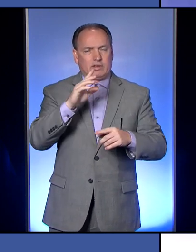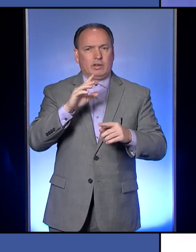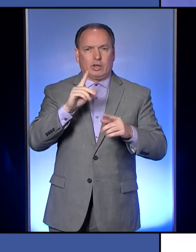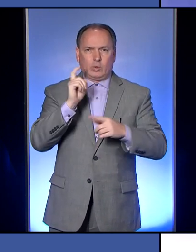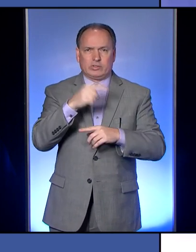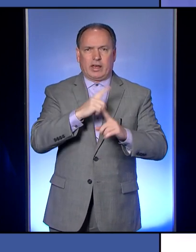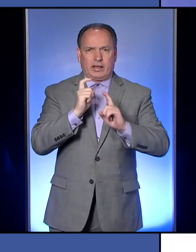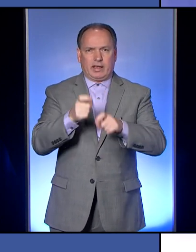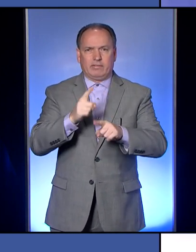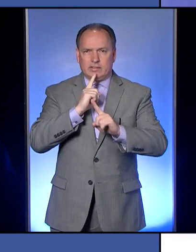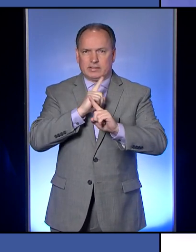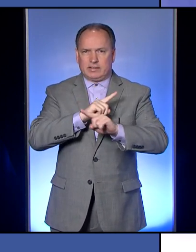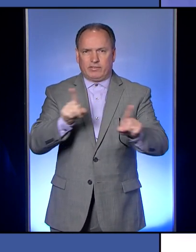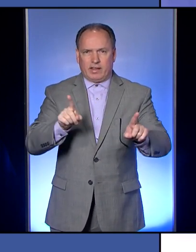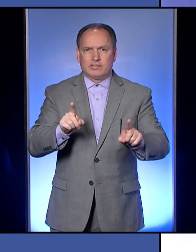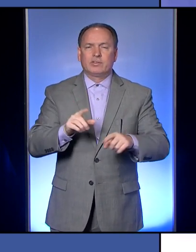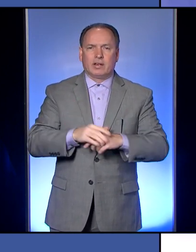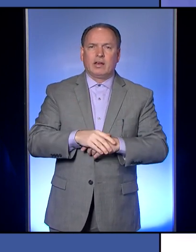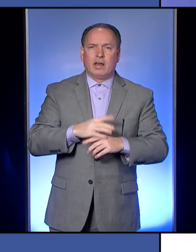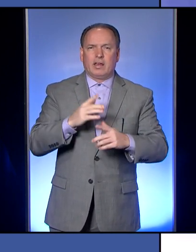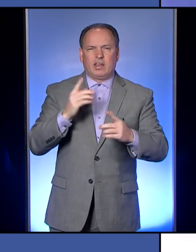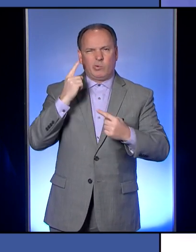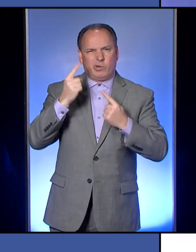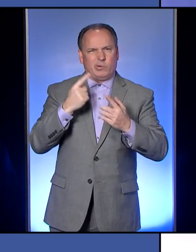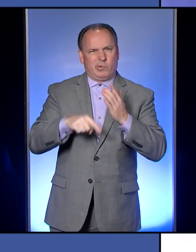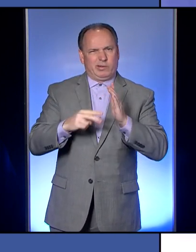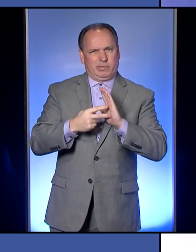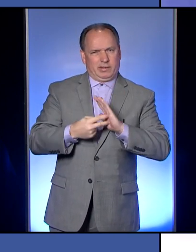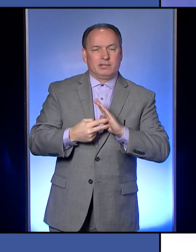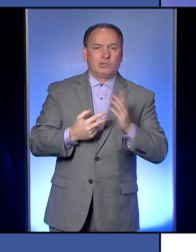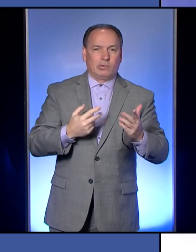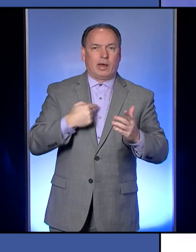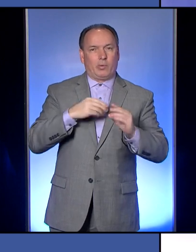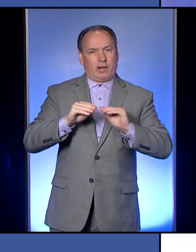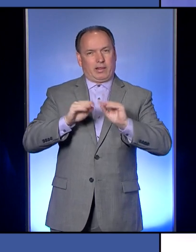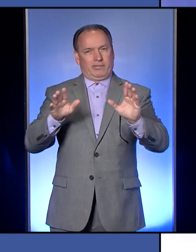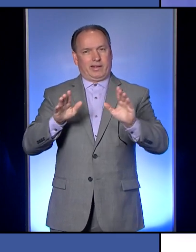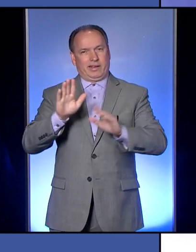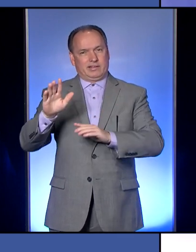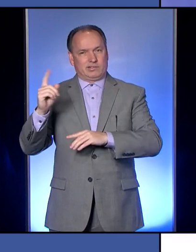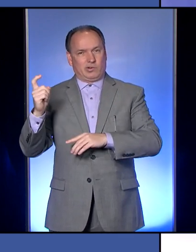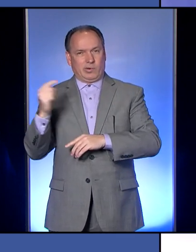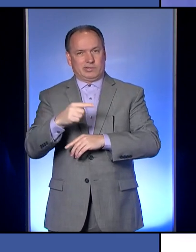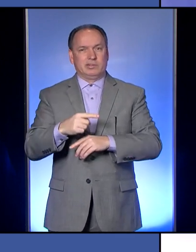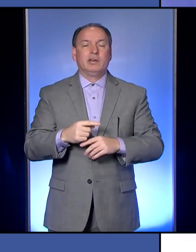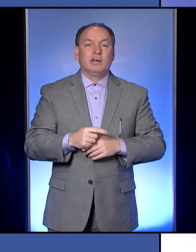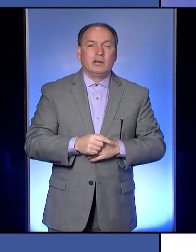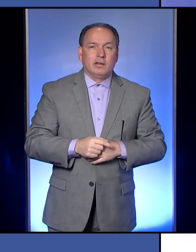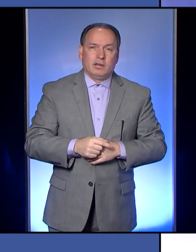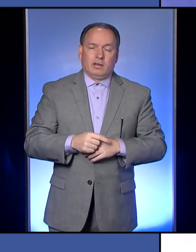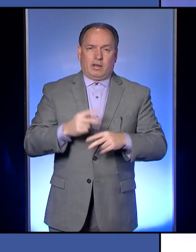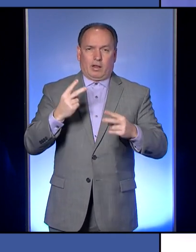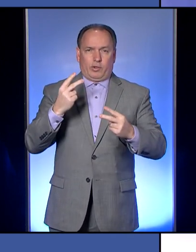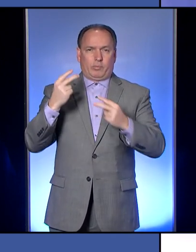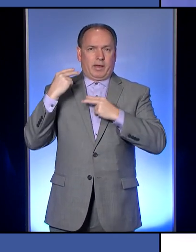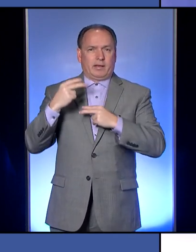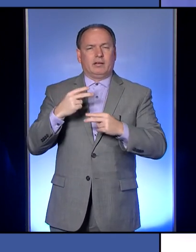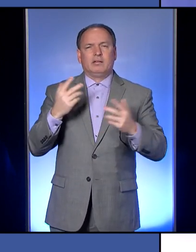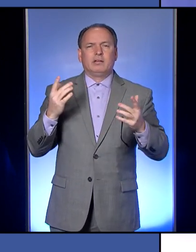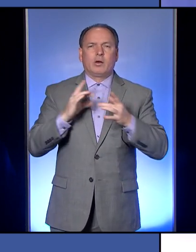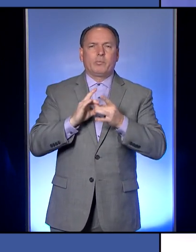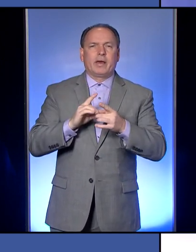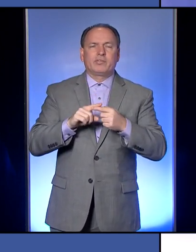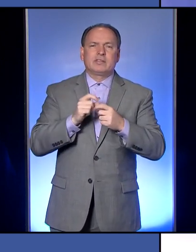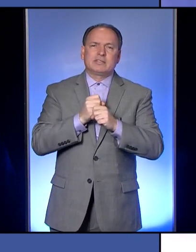answer, and he probably wondered what I was talking about. But his question, when I look back on it, was he wanted to know about the safety